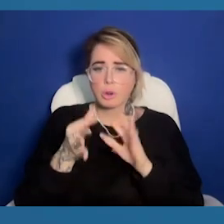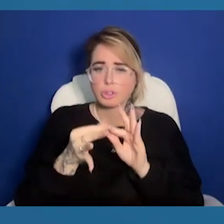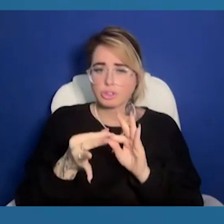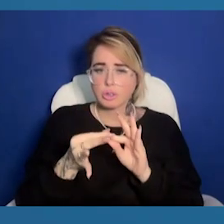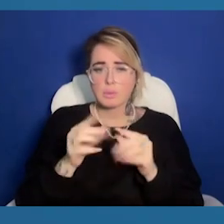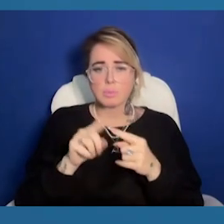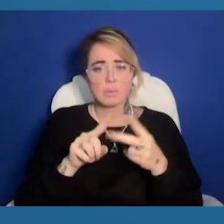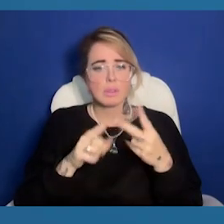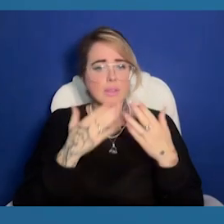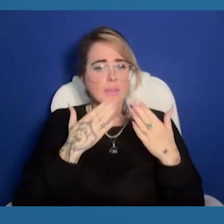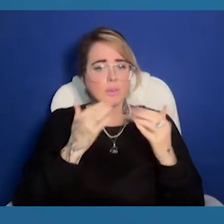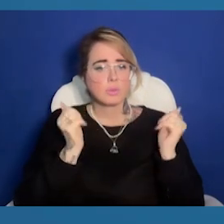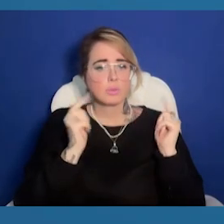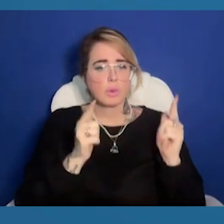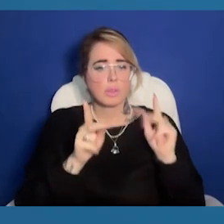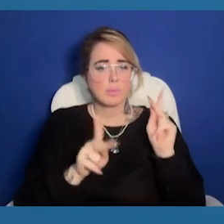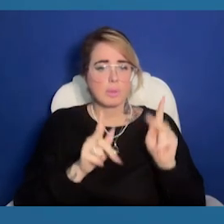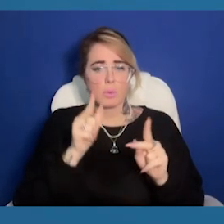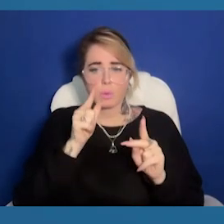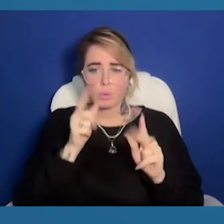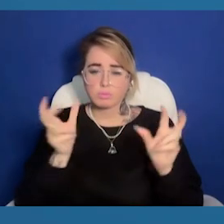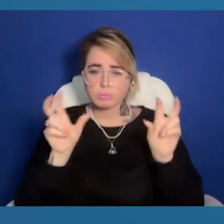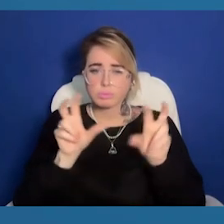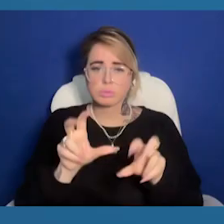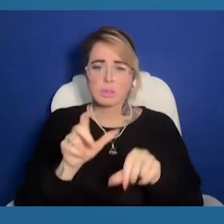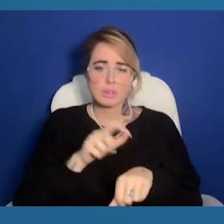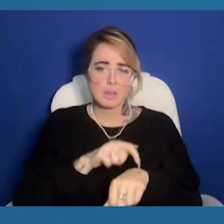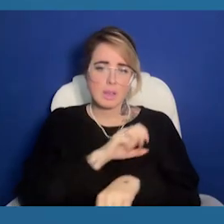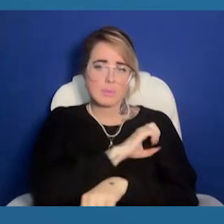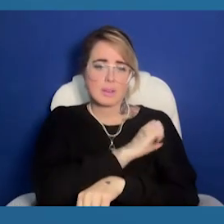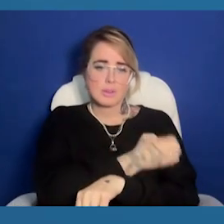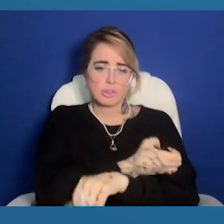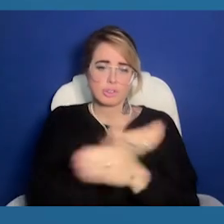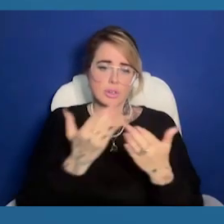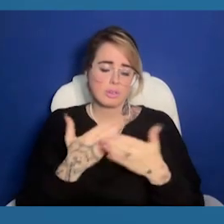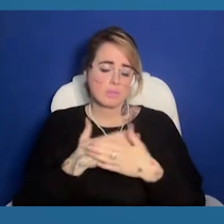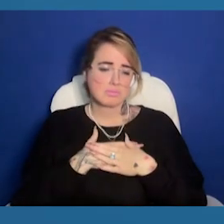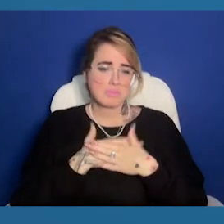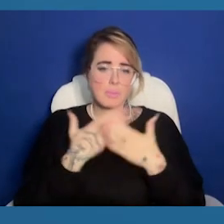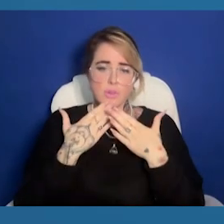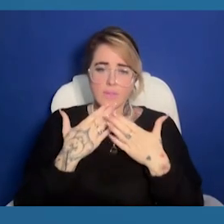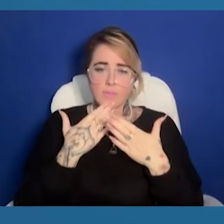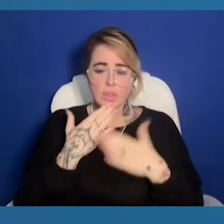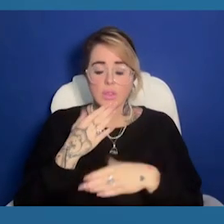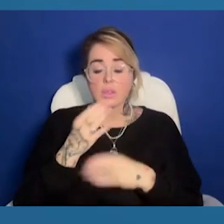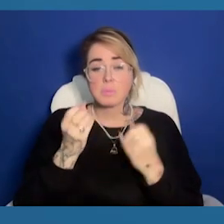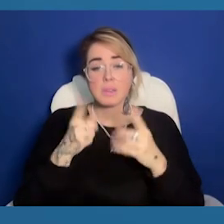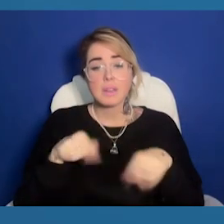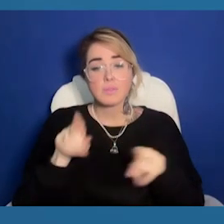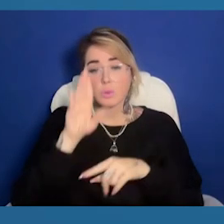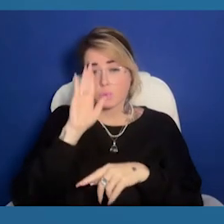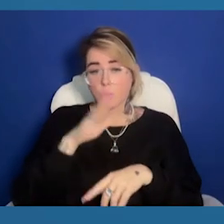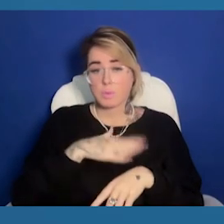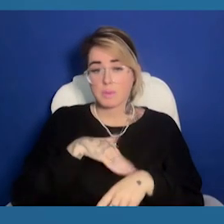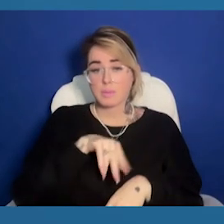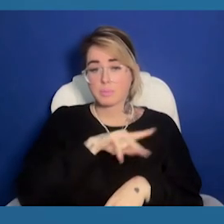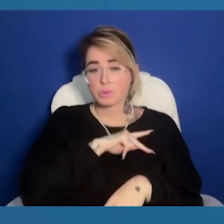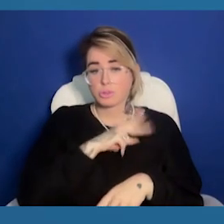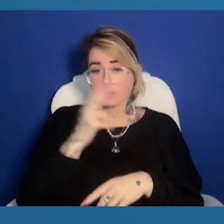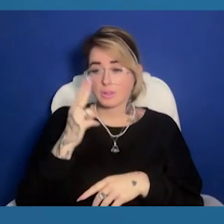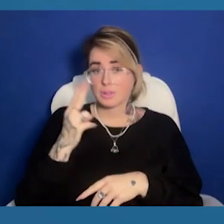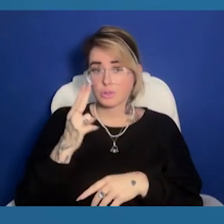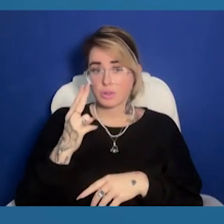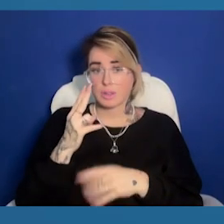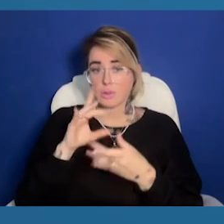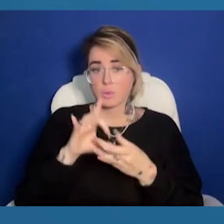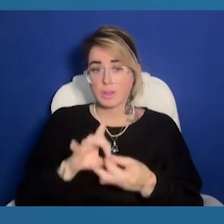of the people who put a lot of time and energy. I'm grateful. Many of you know my own personal history